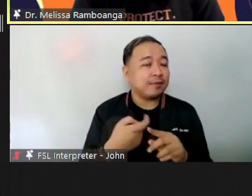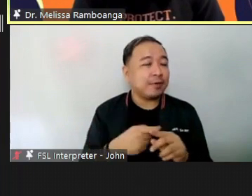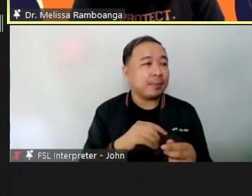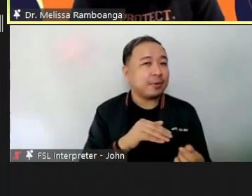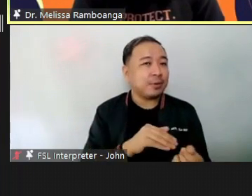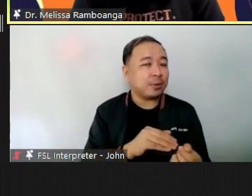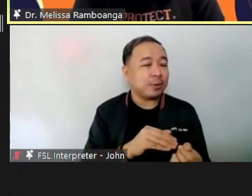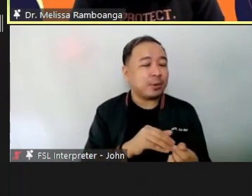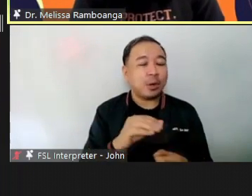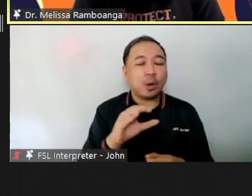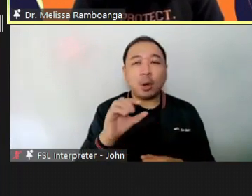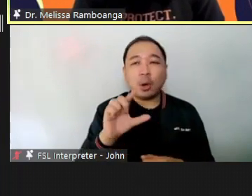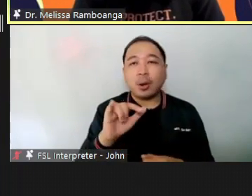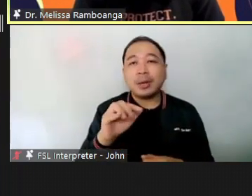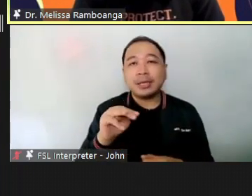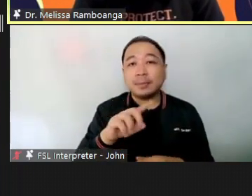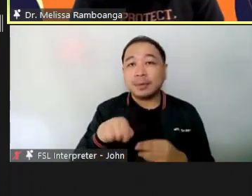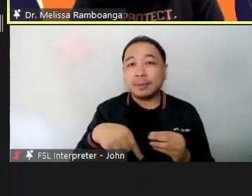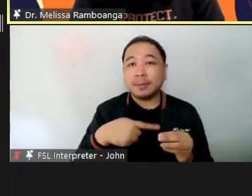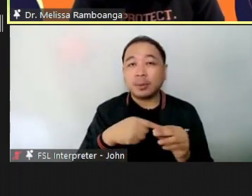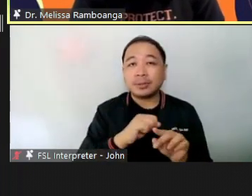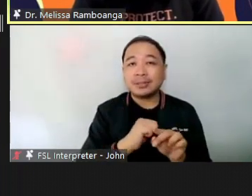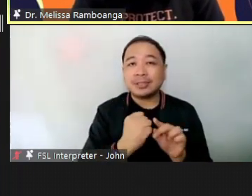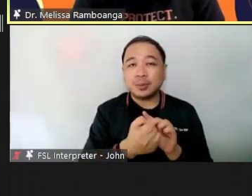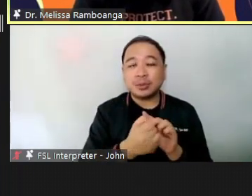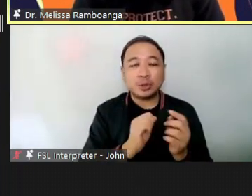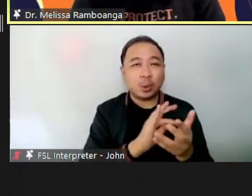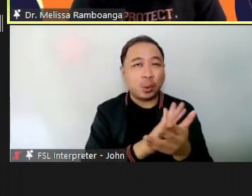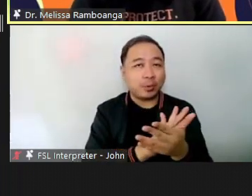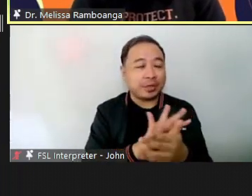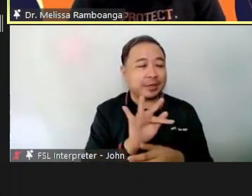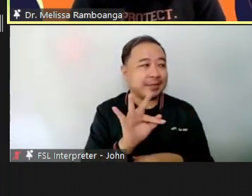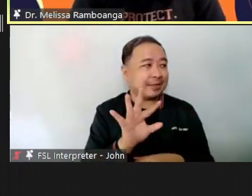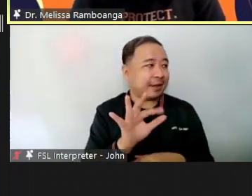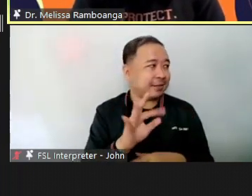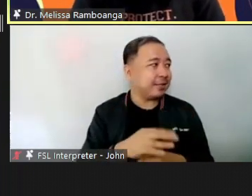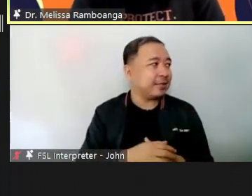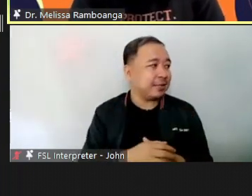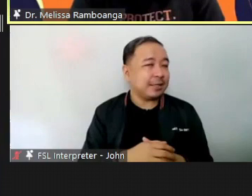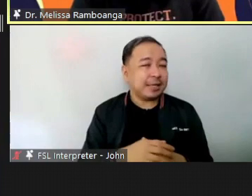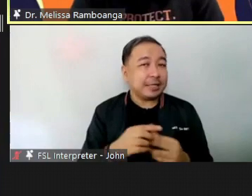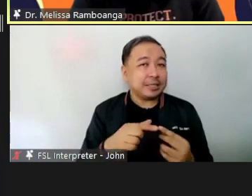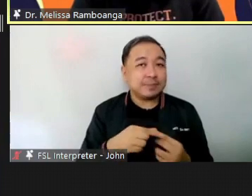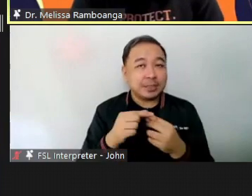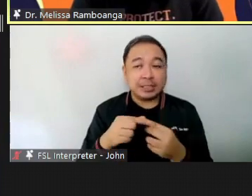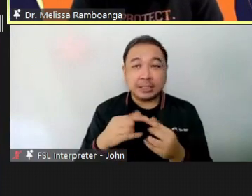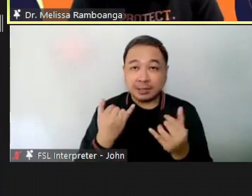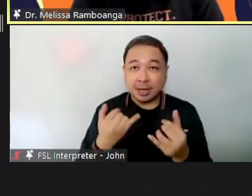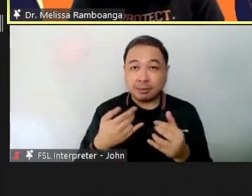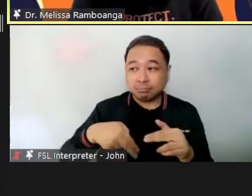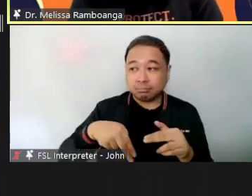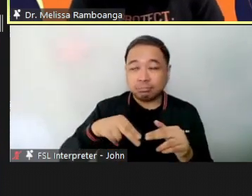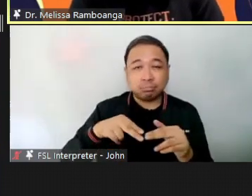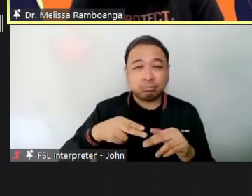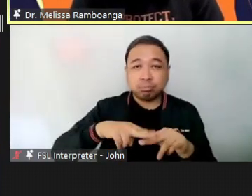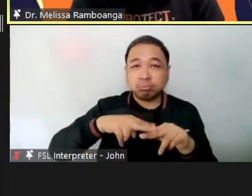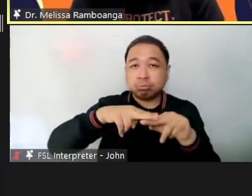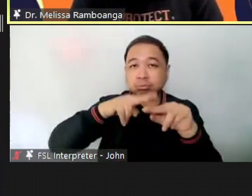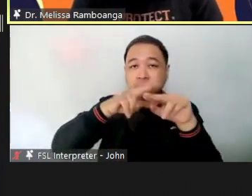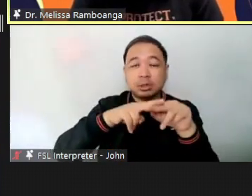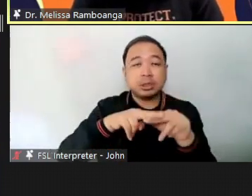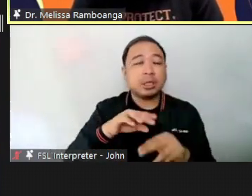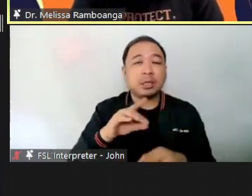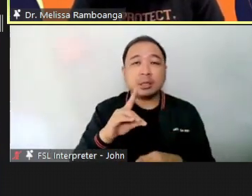Ong Lim on the situation of COVID-19 in the country, especially with the rise then of the